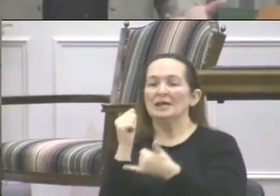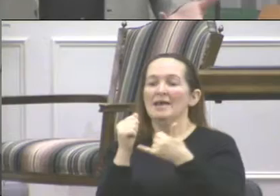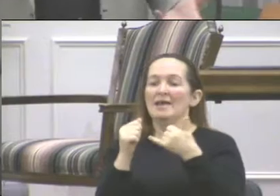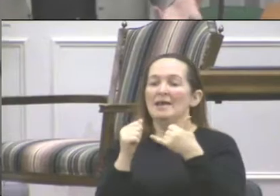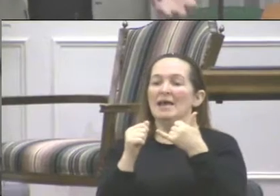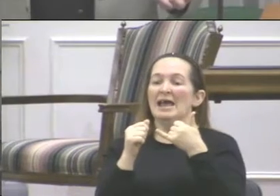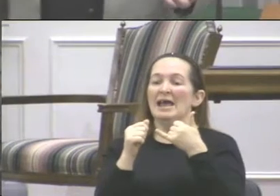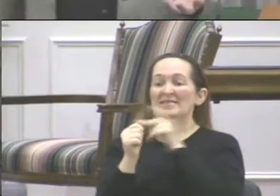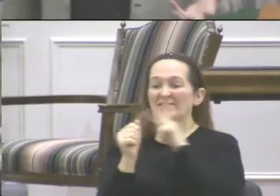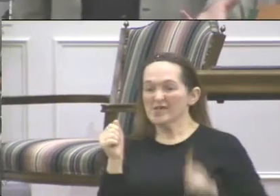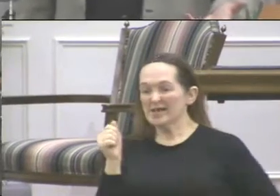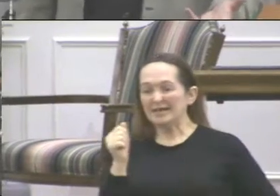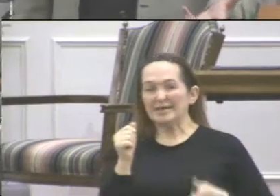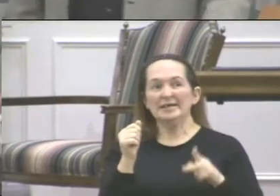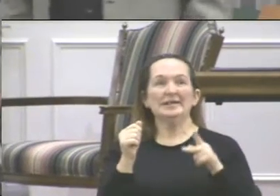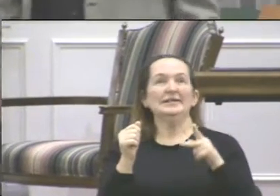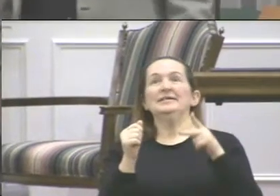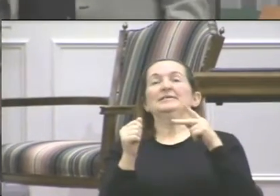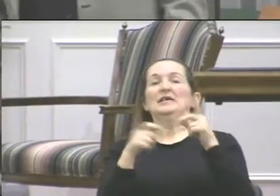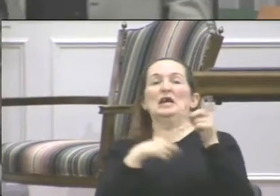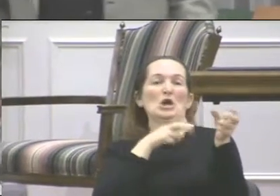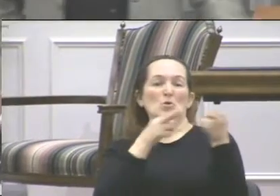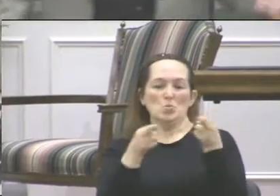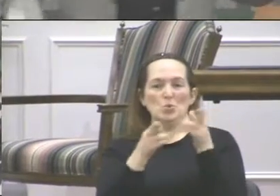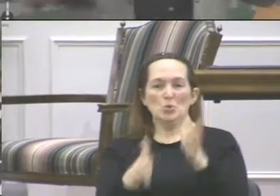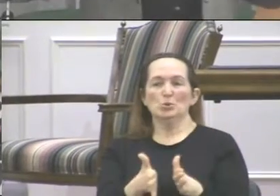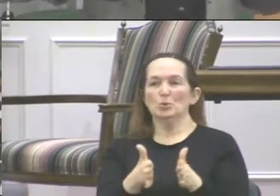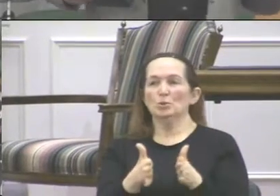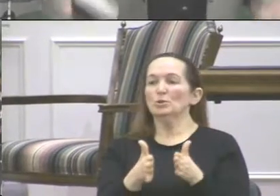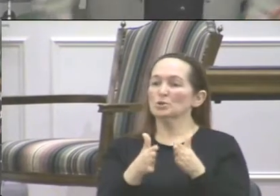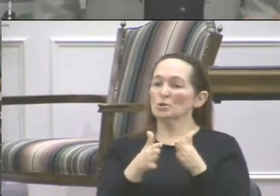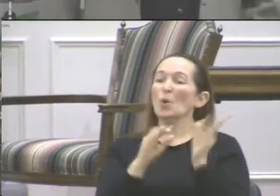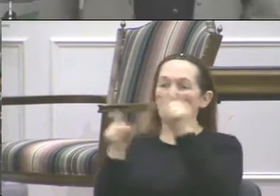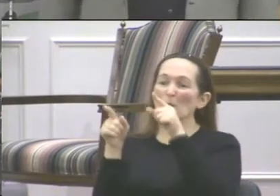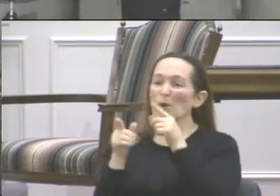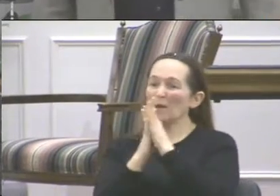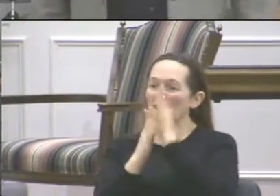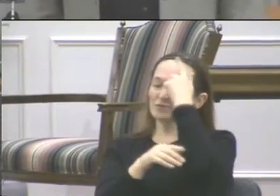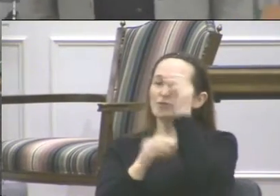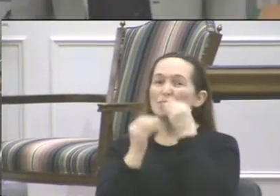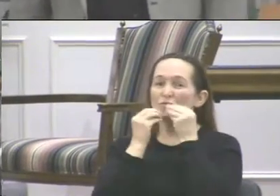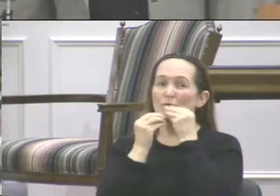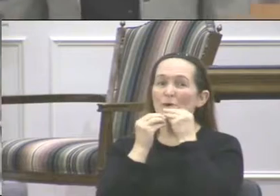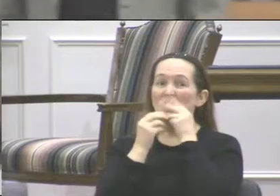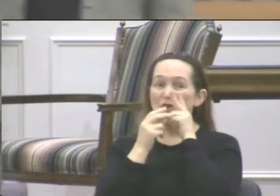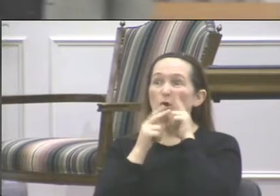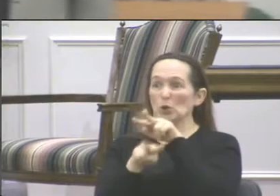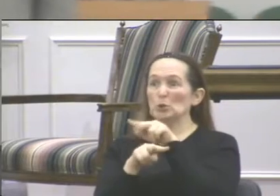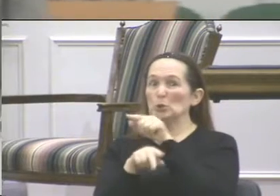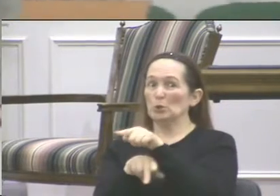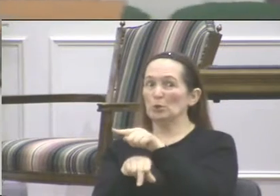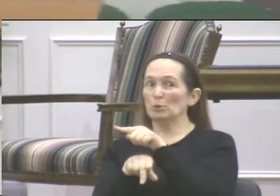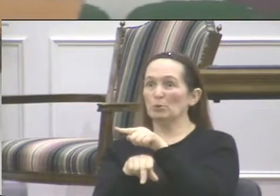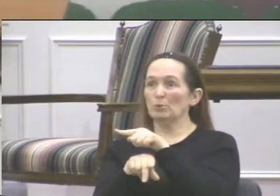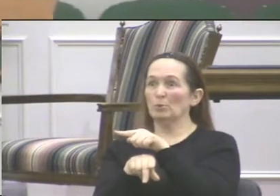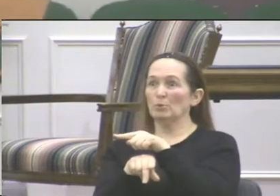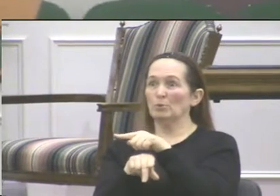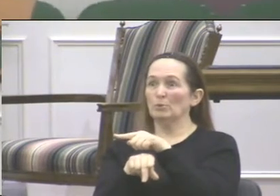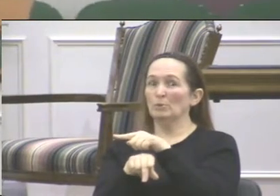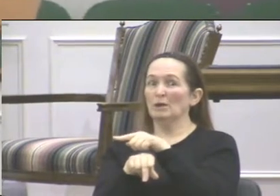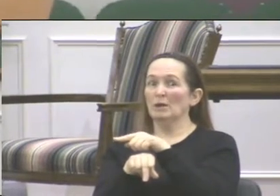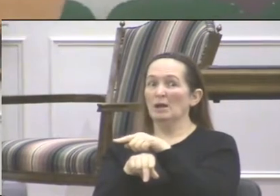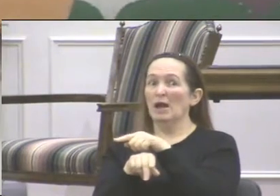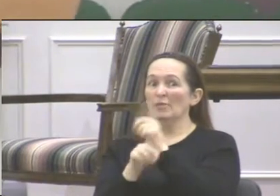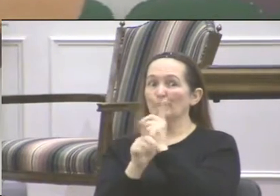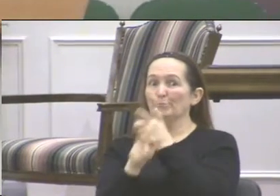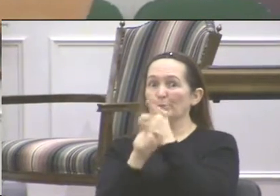and officials that we're going to go and see if we can get some food from and sustain ourselves, they're going to take one look at you. They're